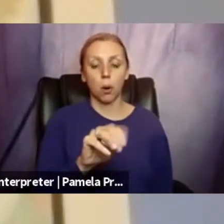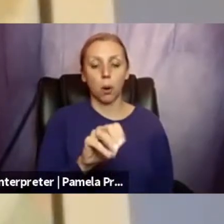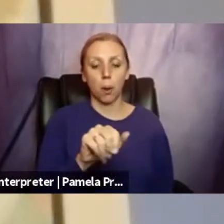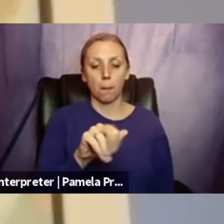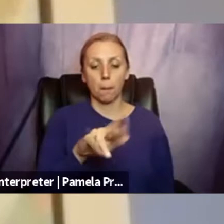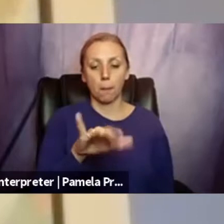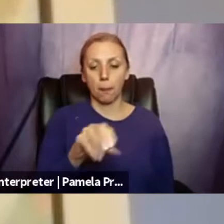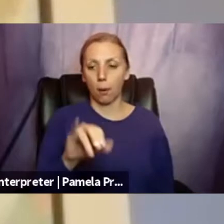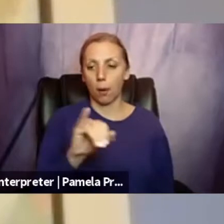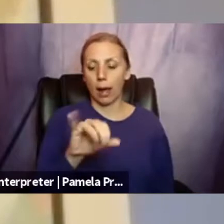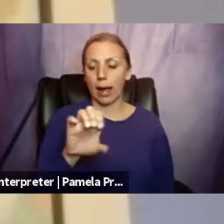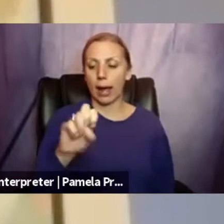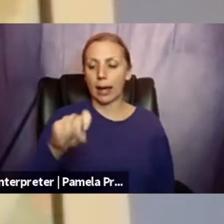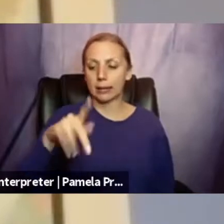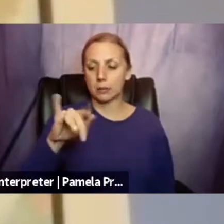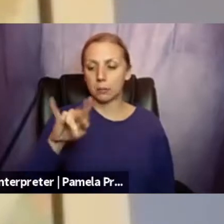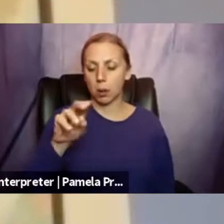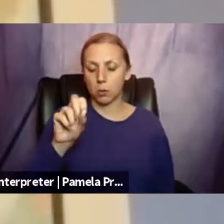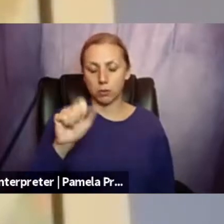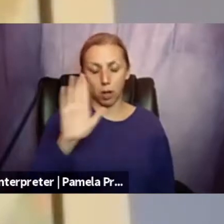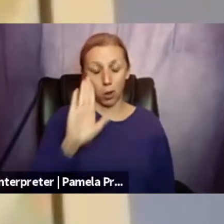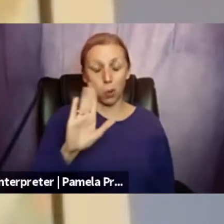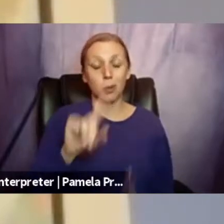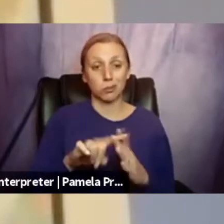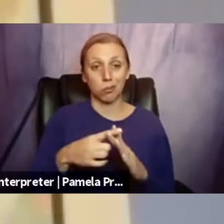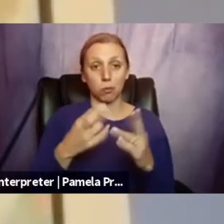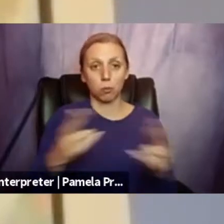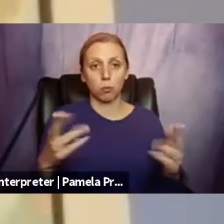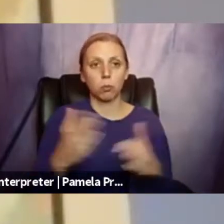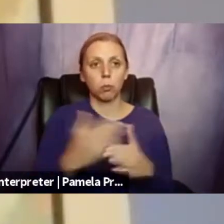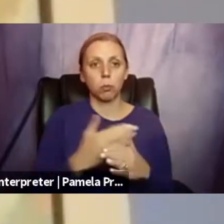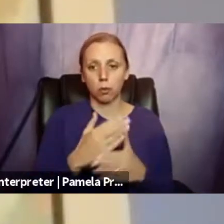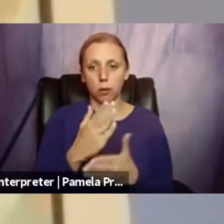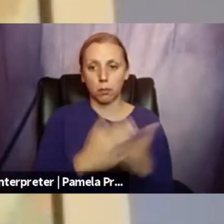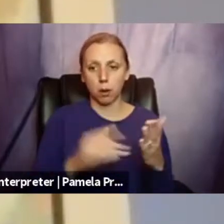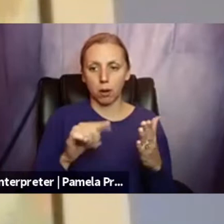will kick off our resource sharing portion of today's events.